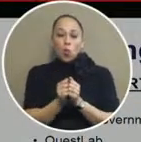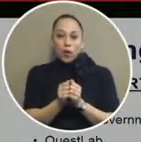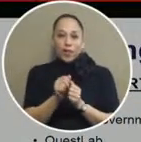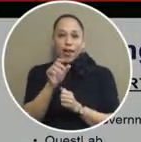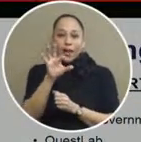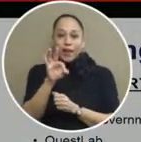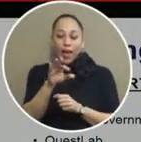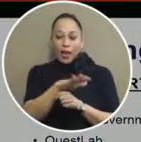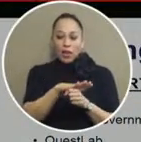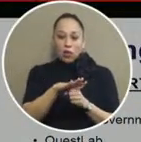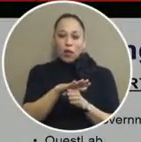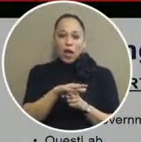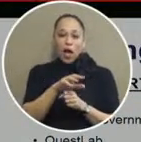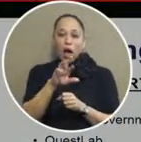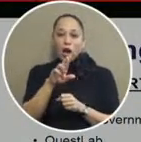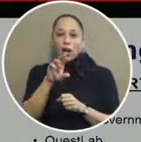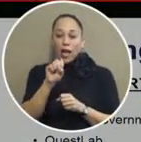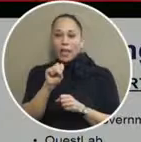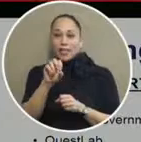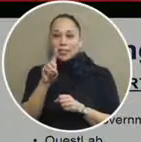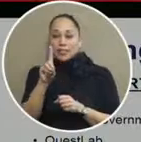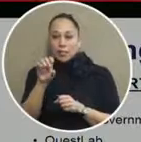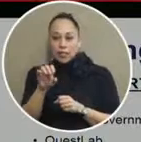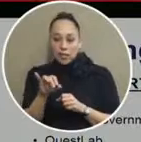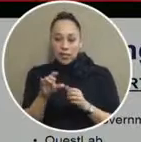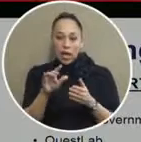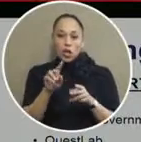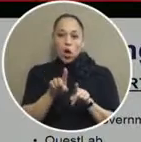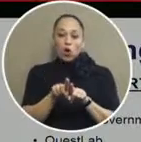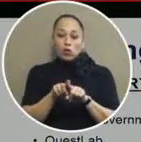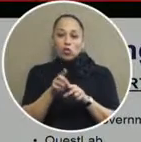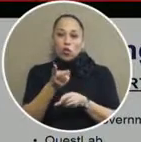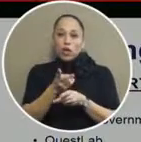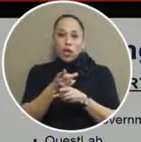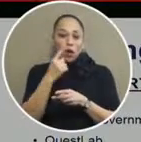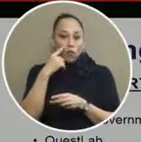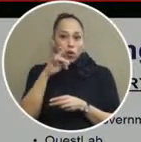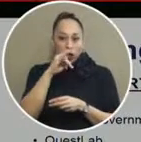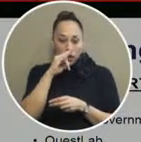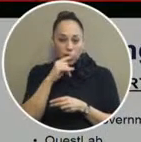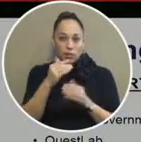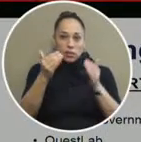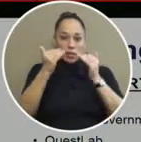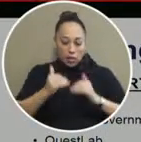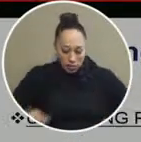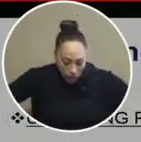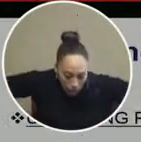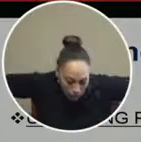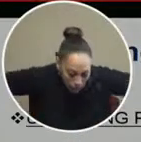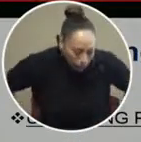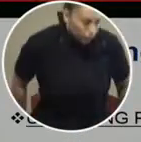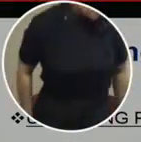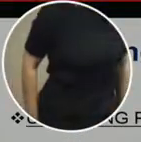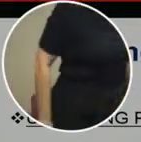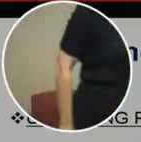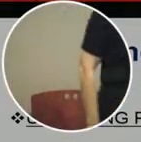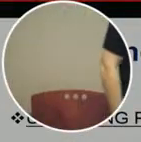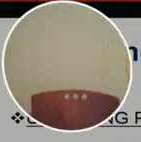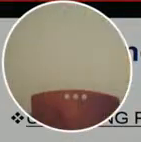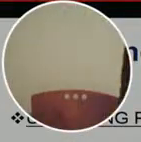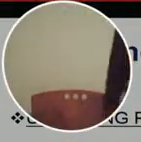our nine area ISDs, as well as urgent care for kids. Next slide.